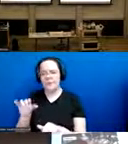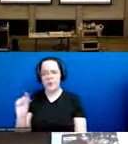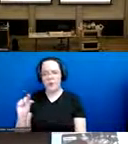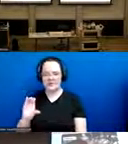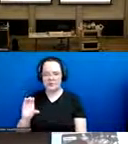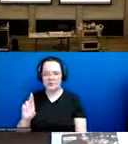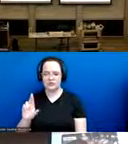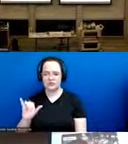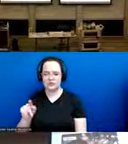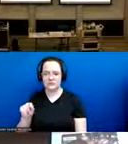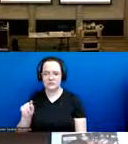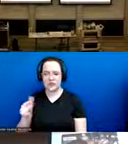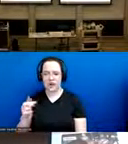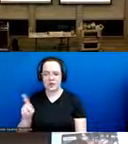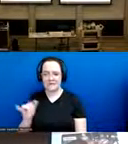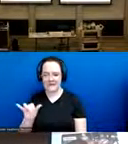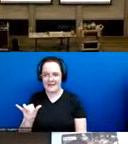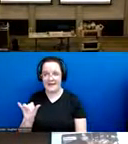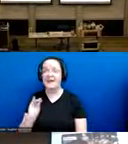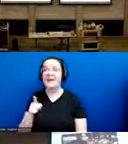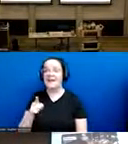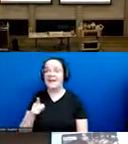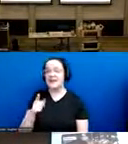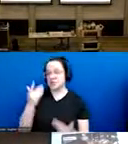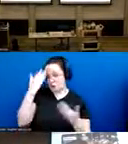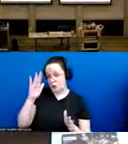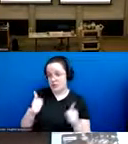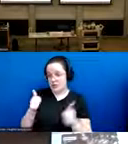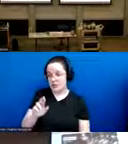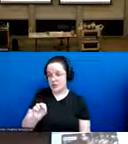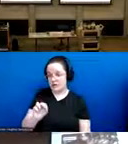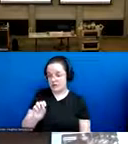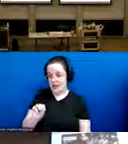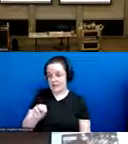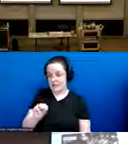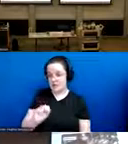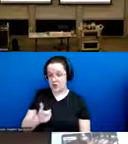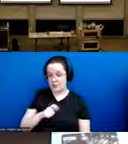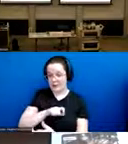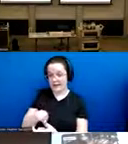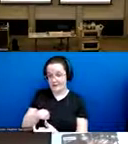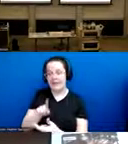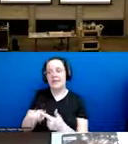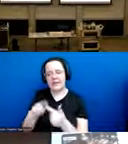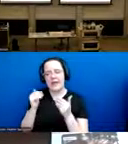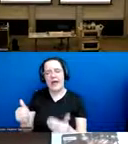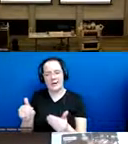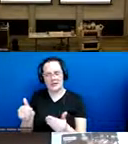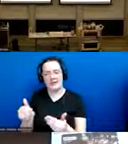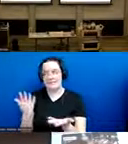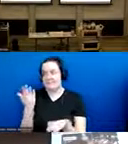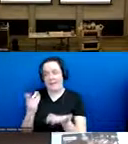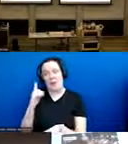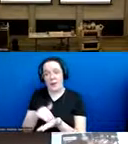doesn't know what randomized qubit is coming. And then at the end of your, say, 1 million experiments, then you do statistics, and